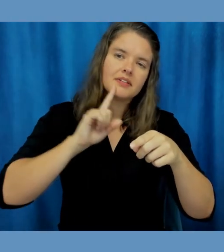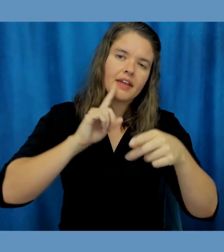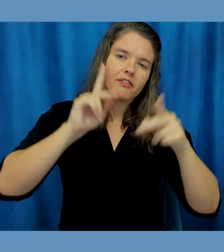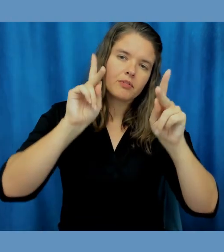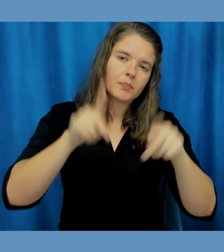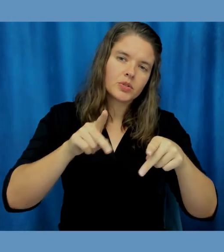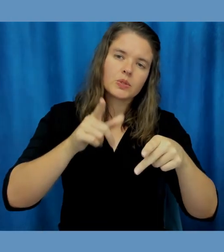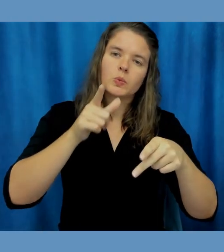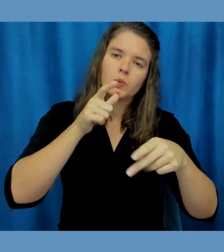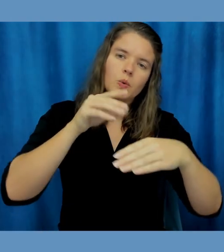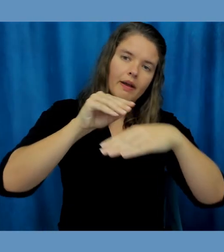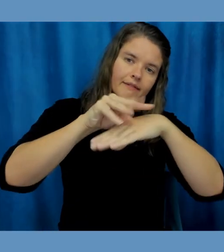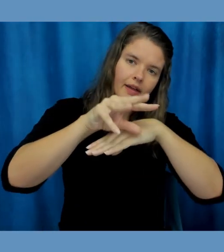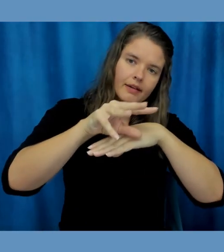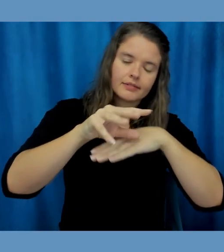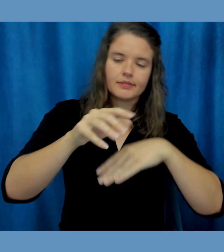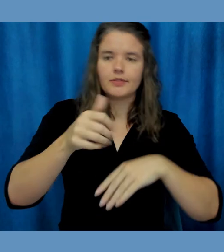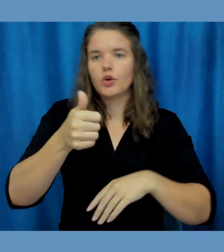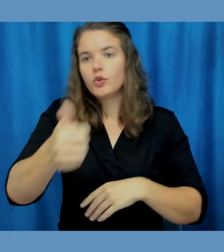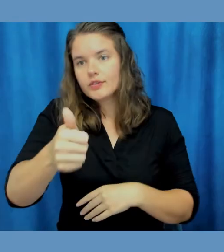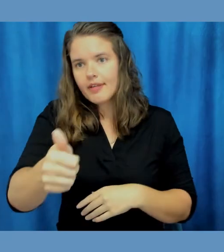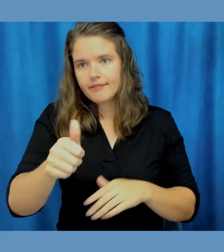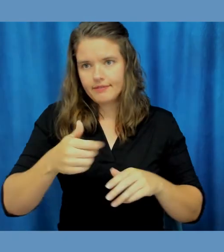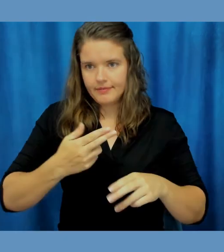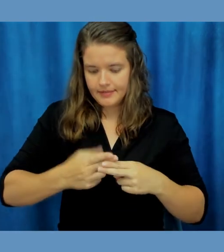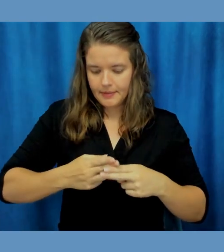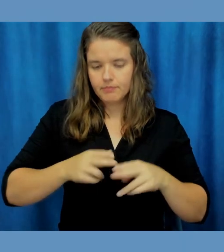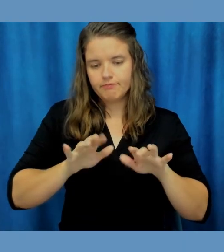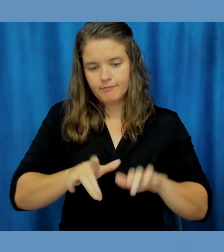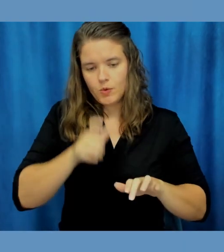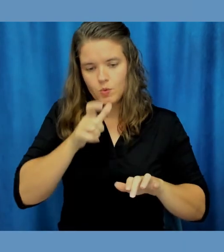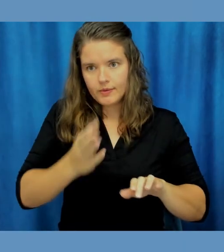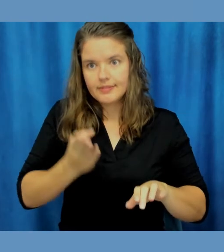person affected, and then yourself as the person submitting the complaint.